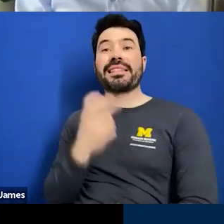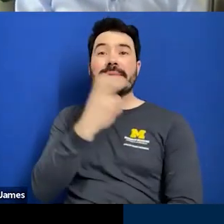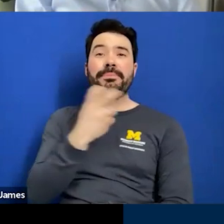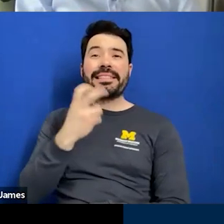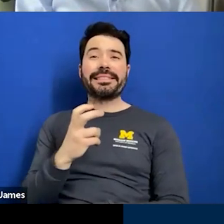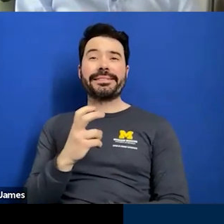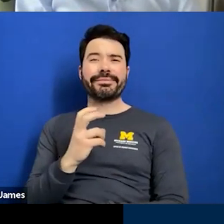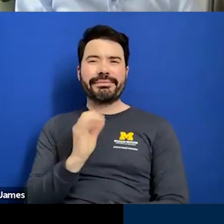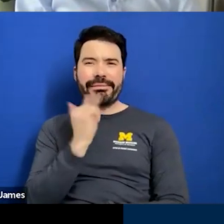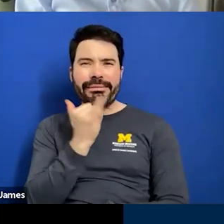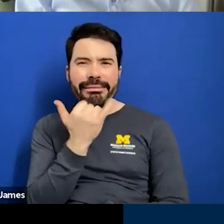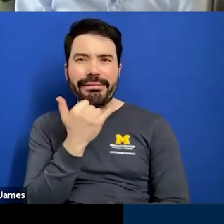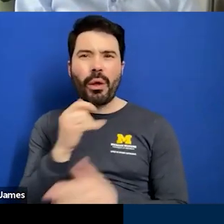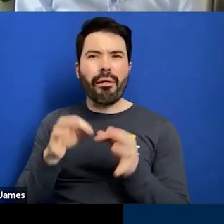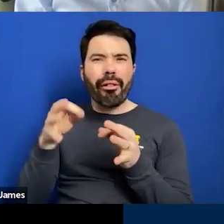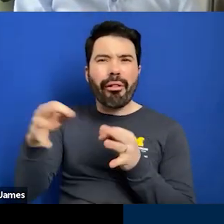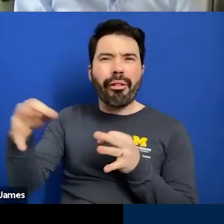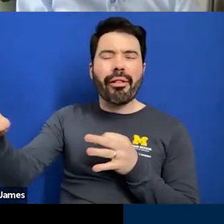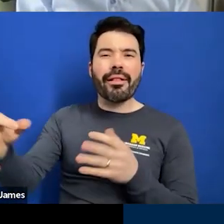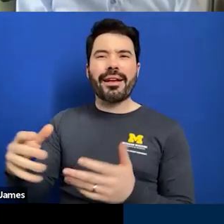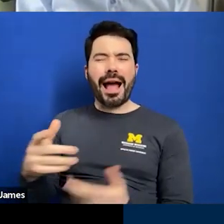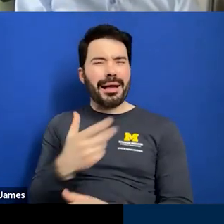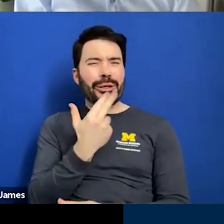mispronunciation of words. So need a hearing test for that.